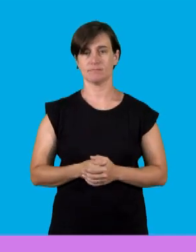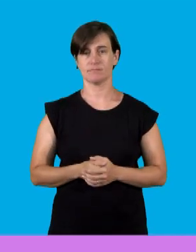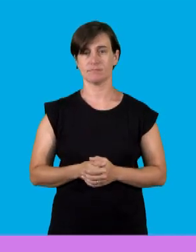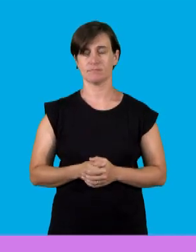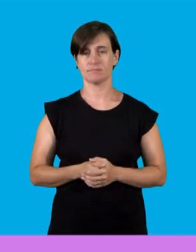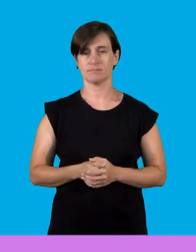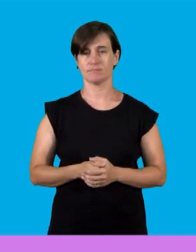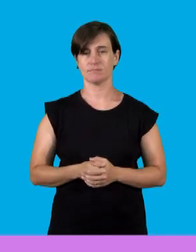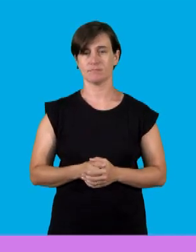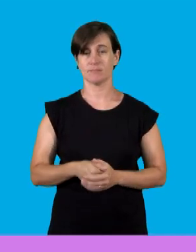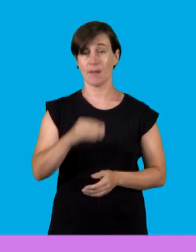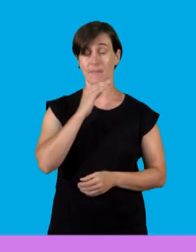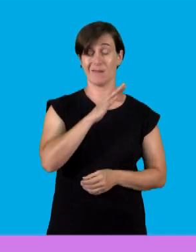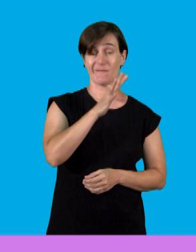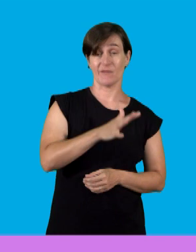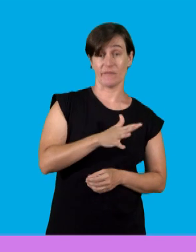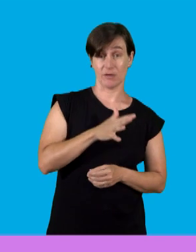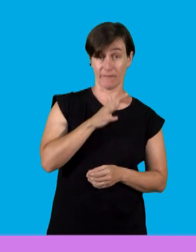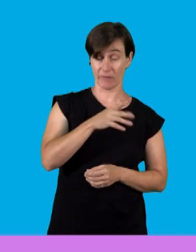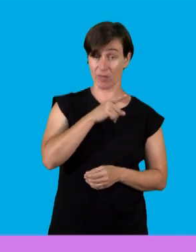So therefore, I will say